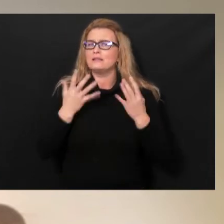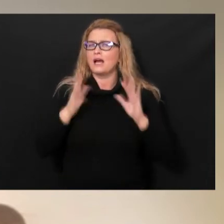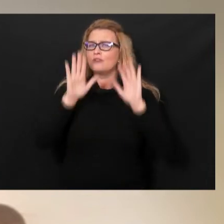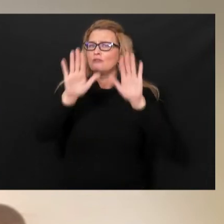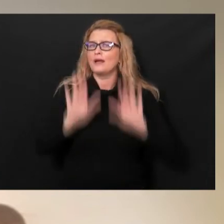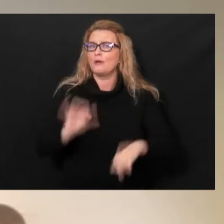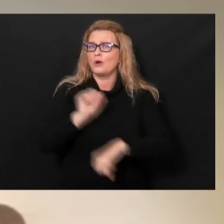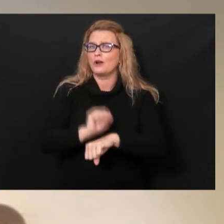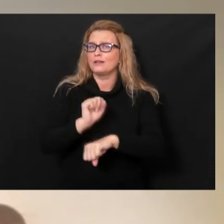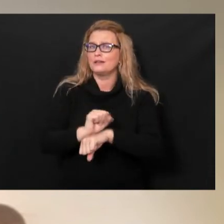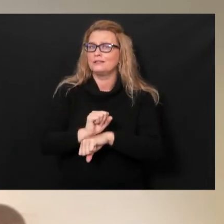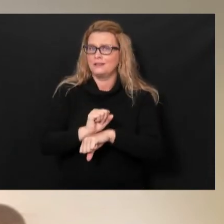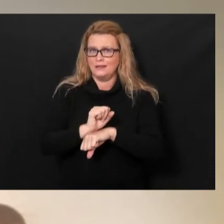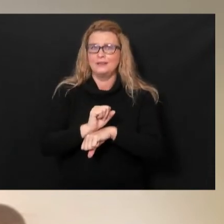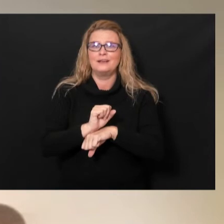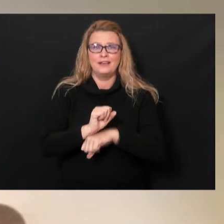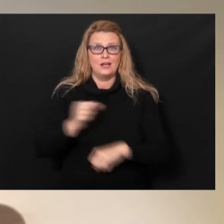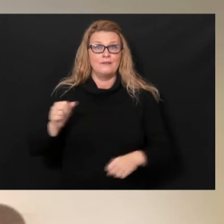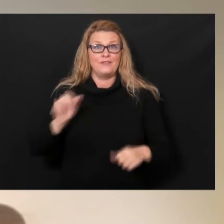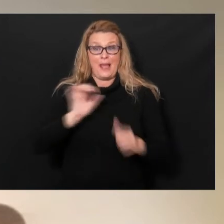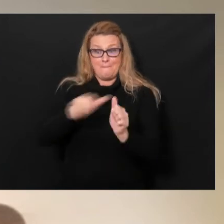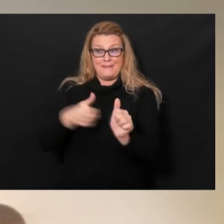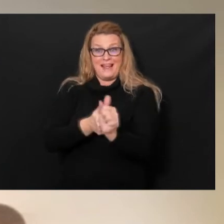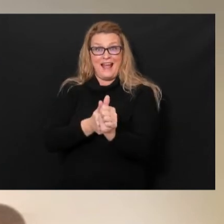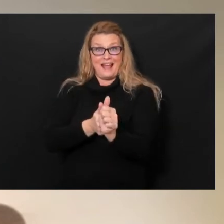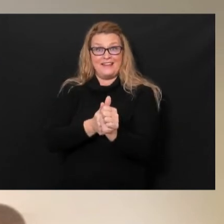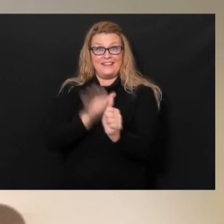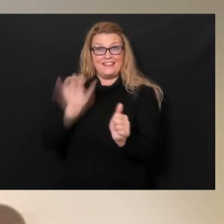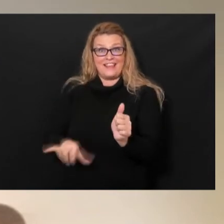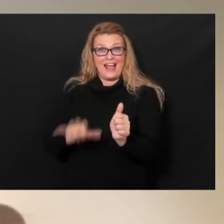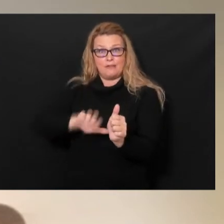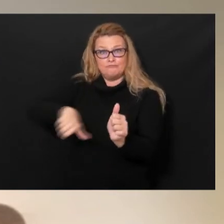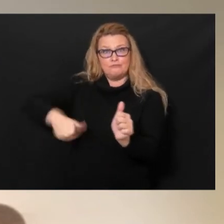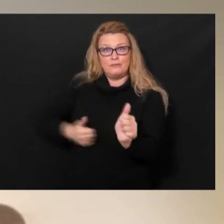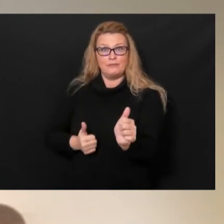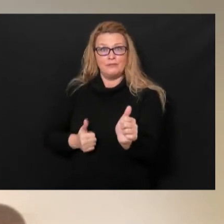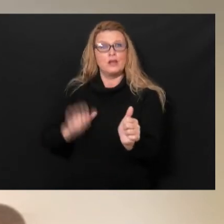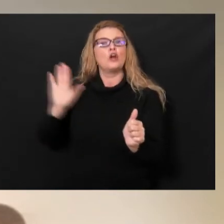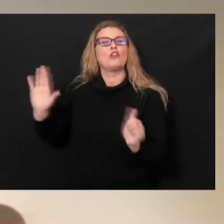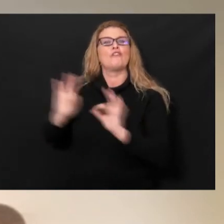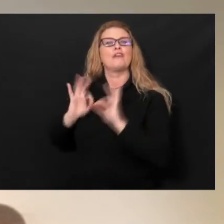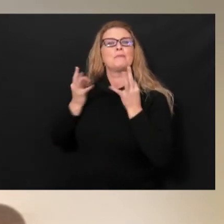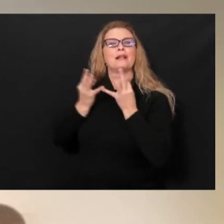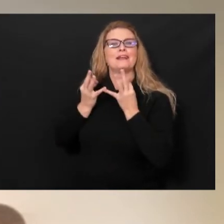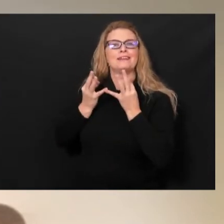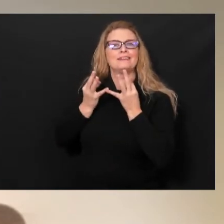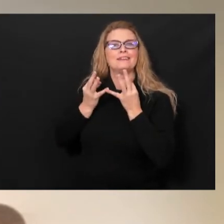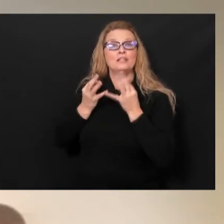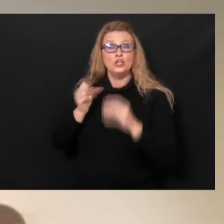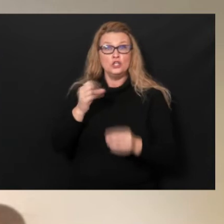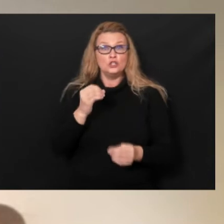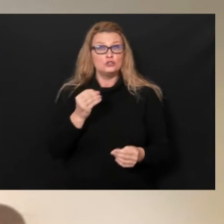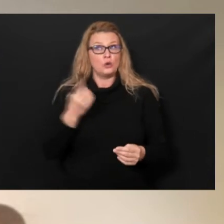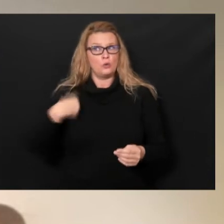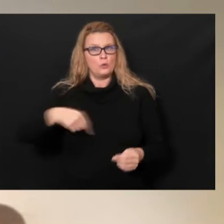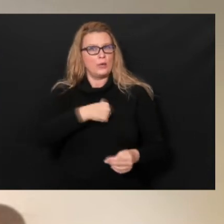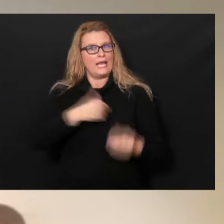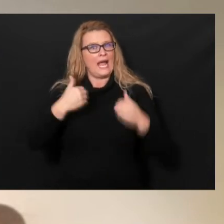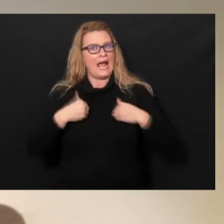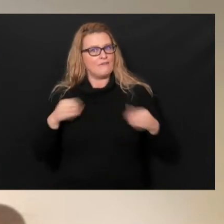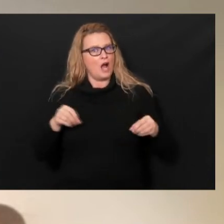work. And behind that are their families. So I would ask us, when we have the